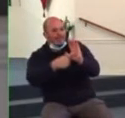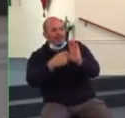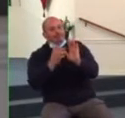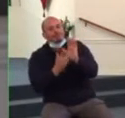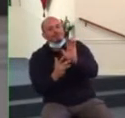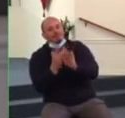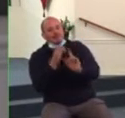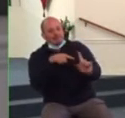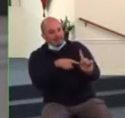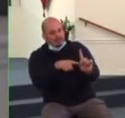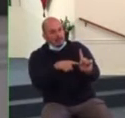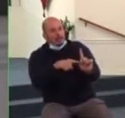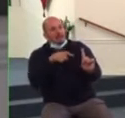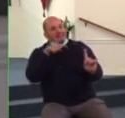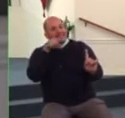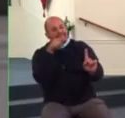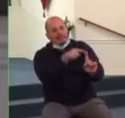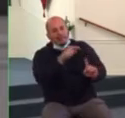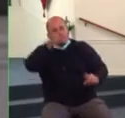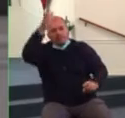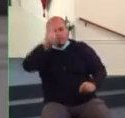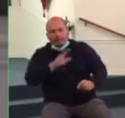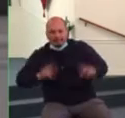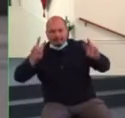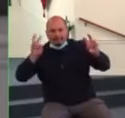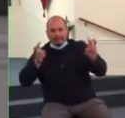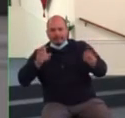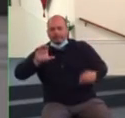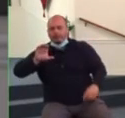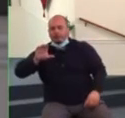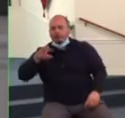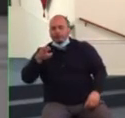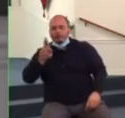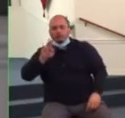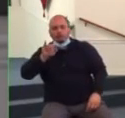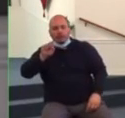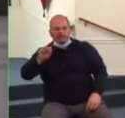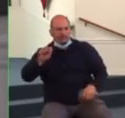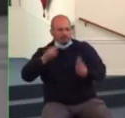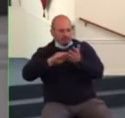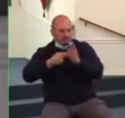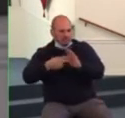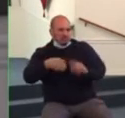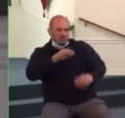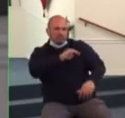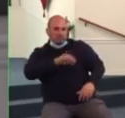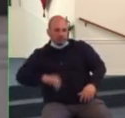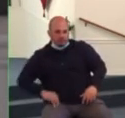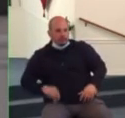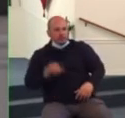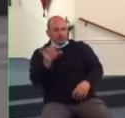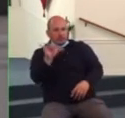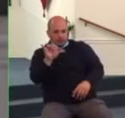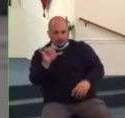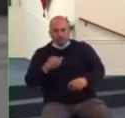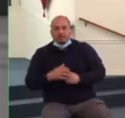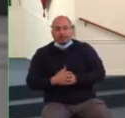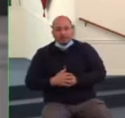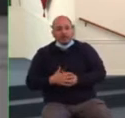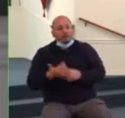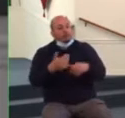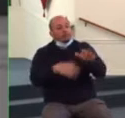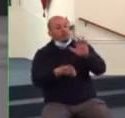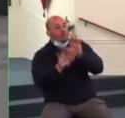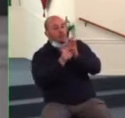God's Messiah, the Christ. Both of those words mean God's anointed one, God's chosen King of